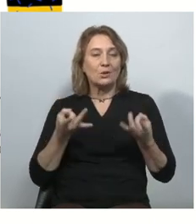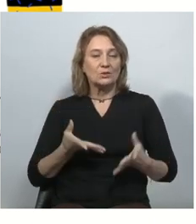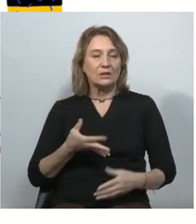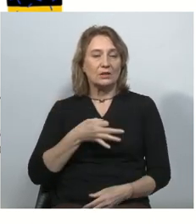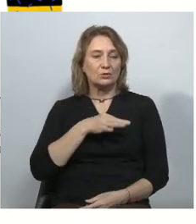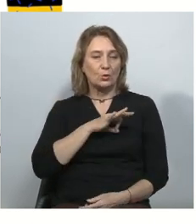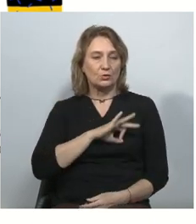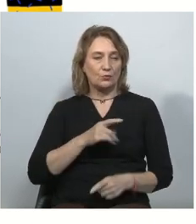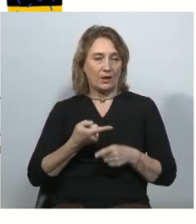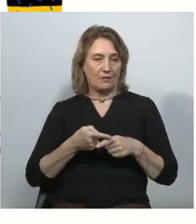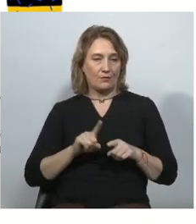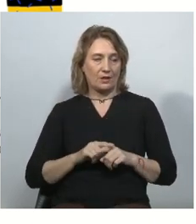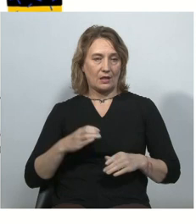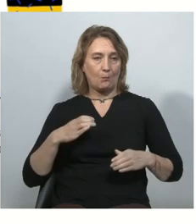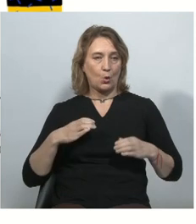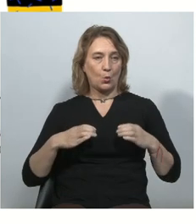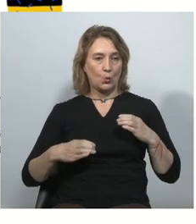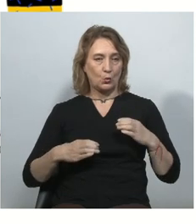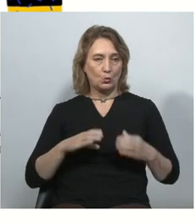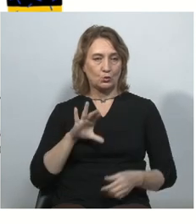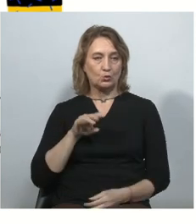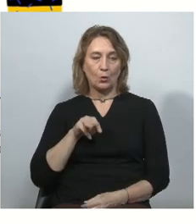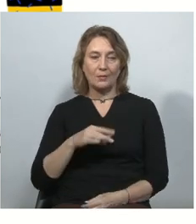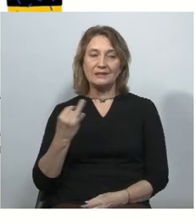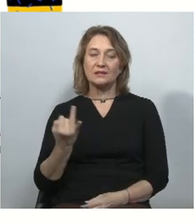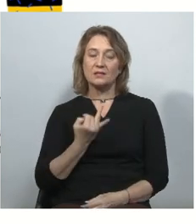people and simplify using these course